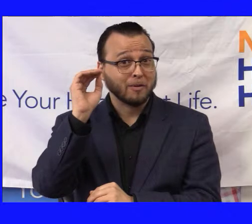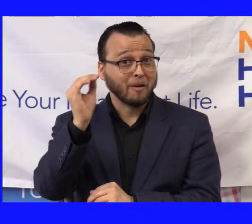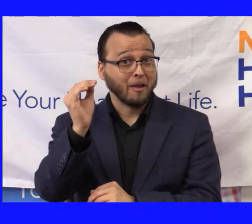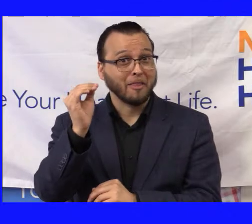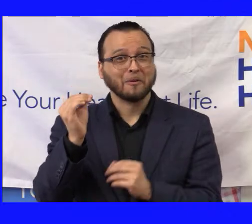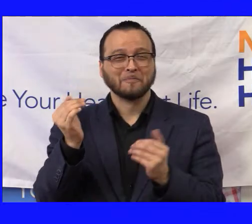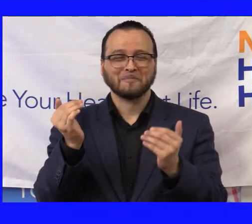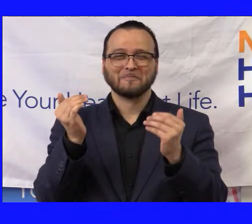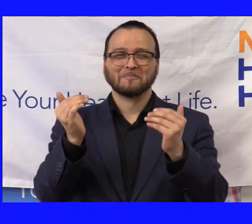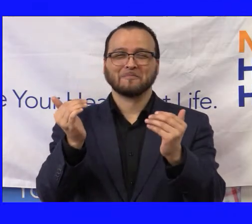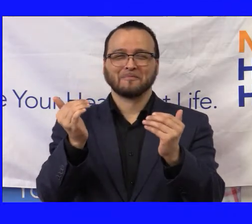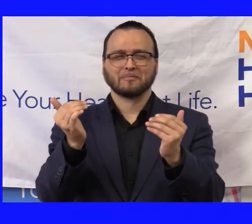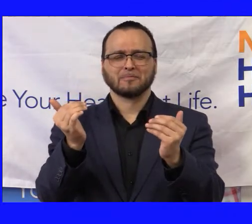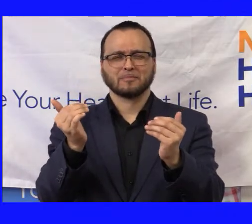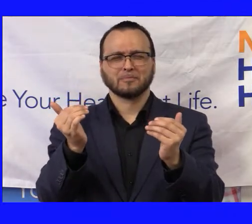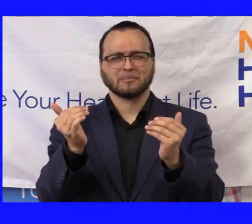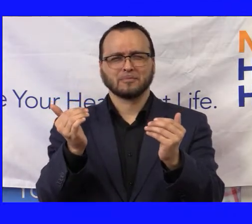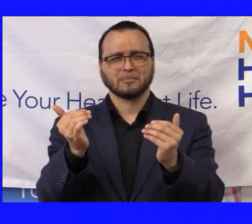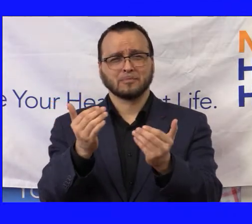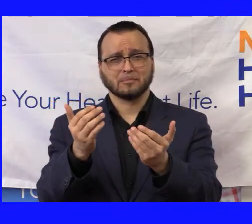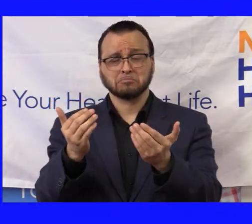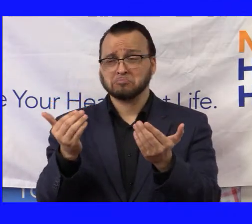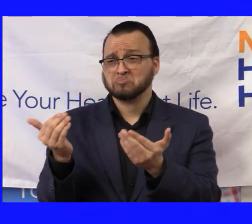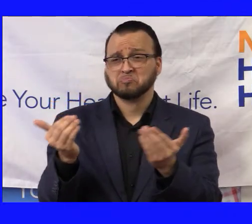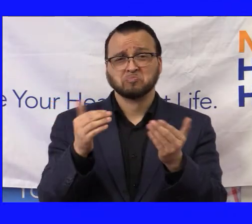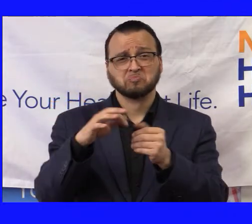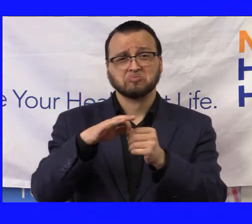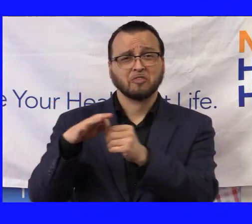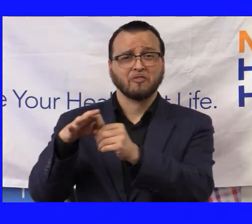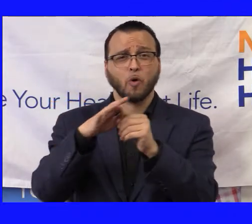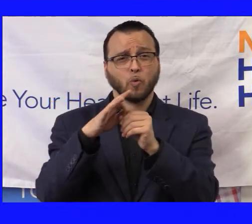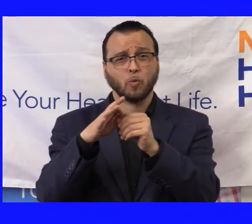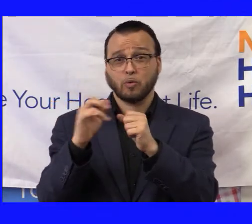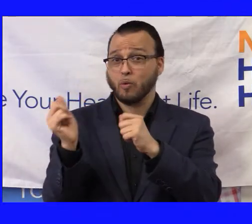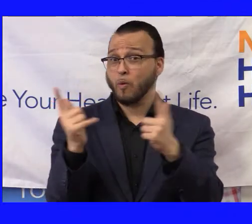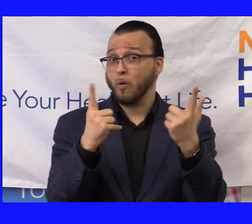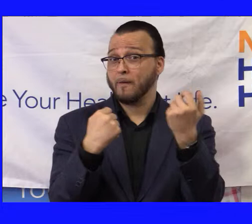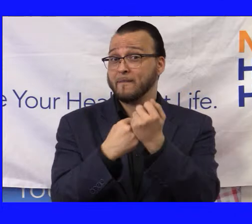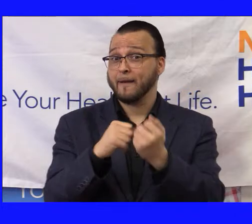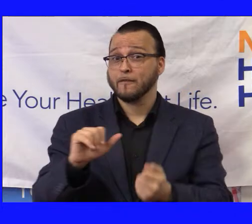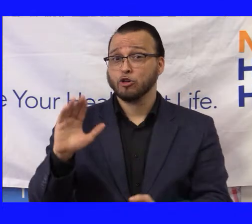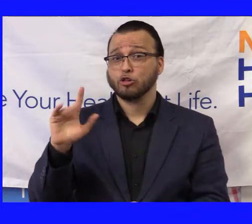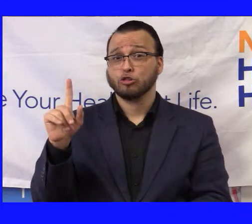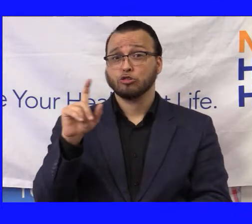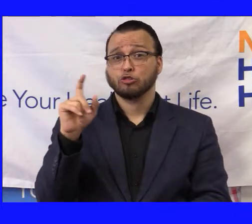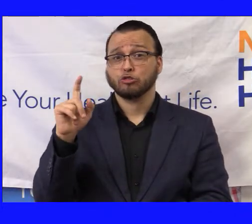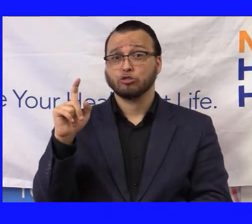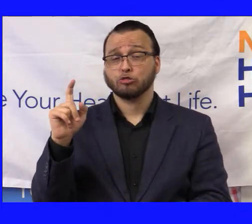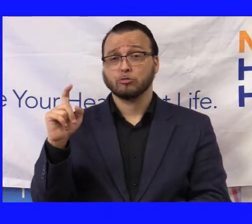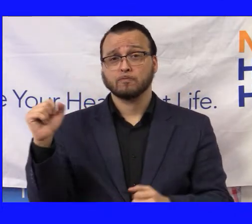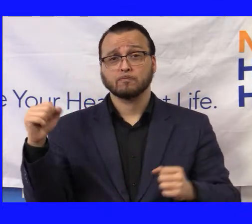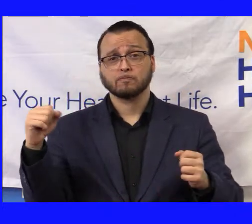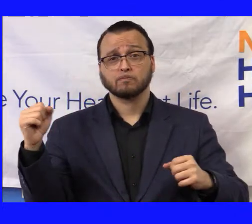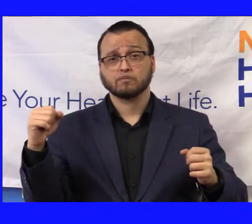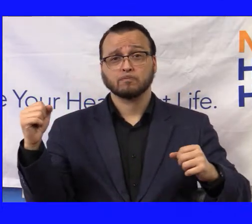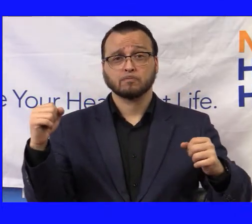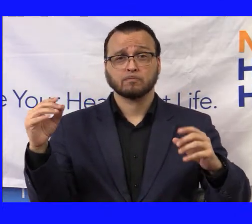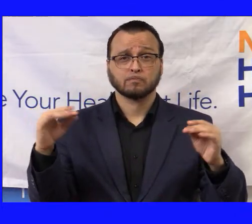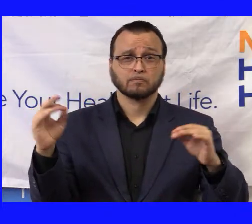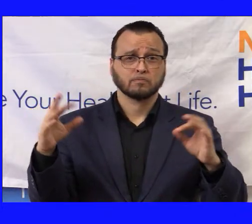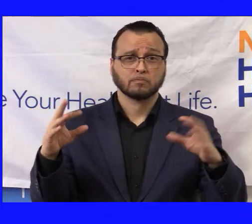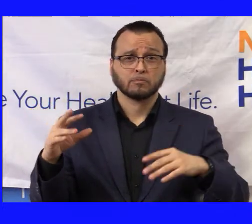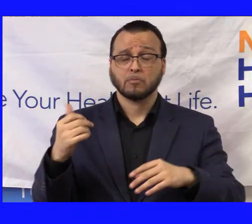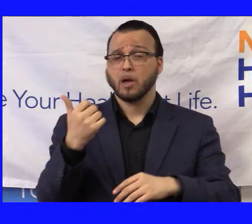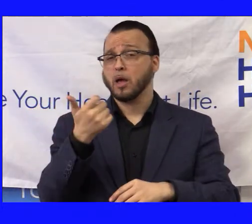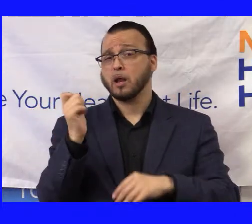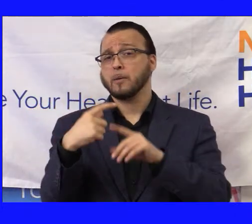would like to take a collective vote. All in favor? Yes. Yes. Anyone